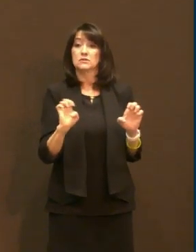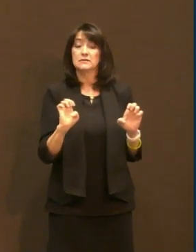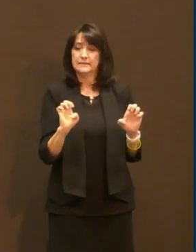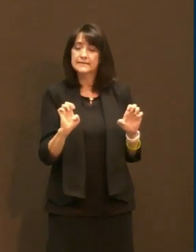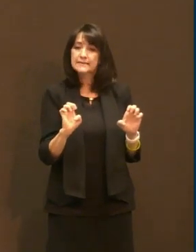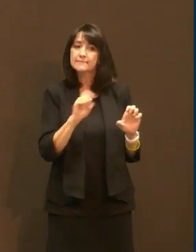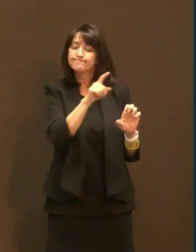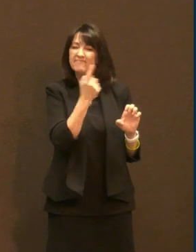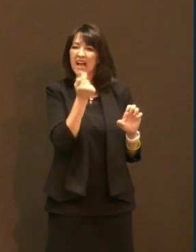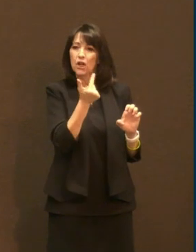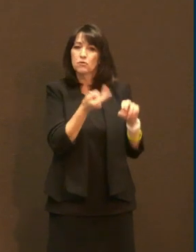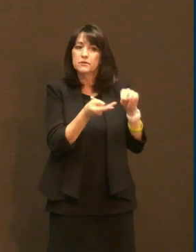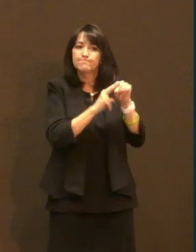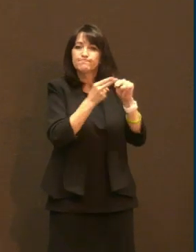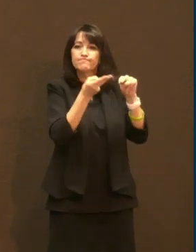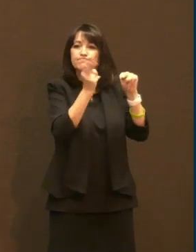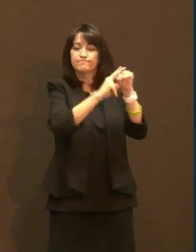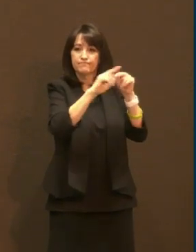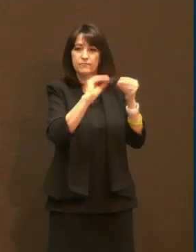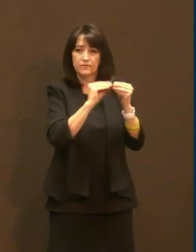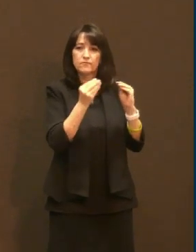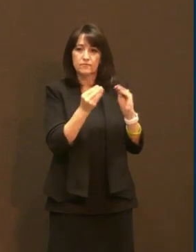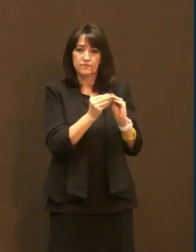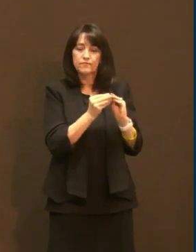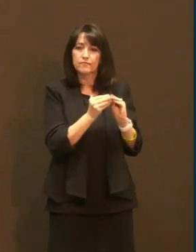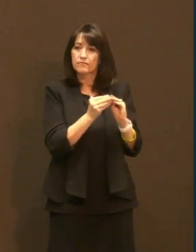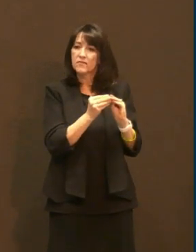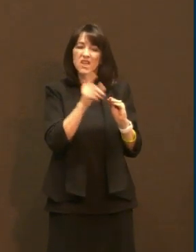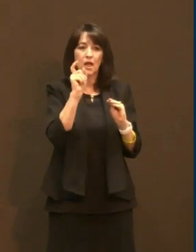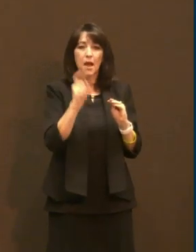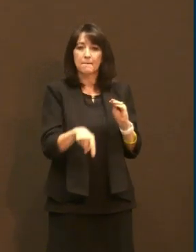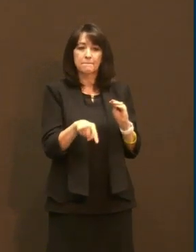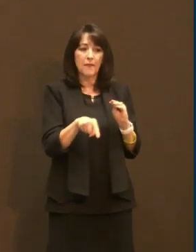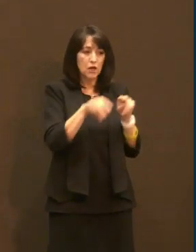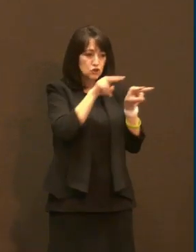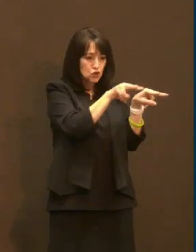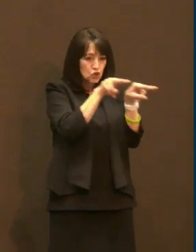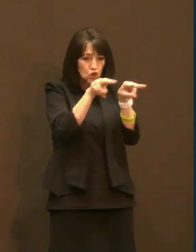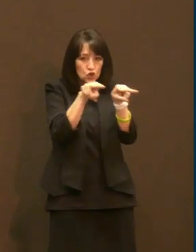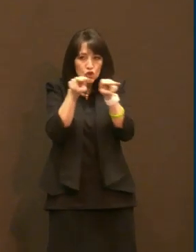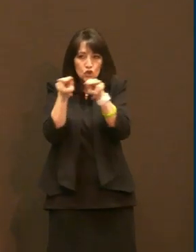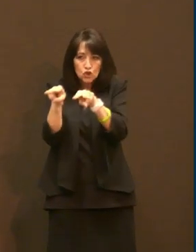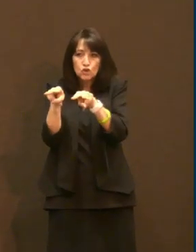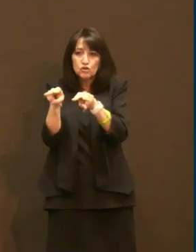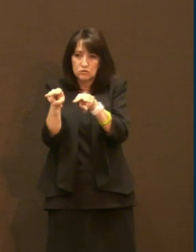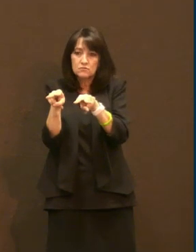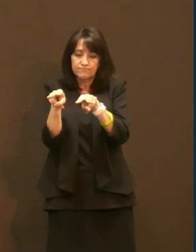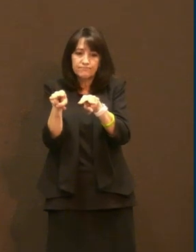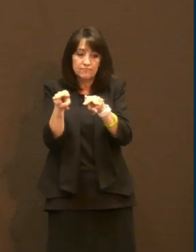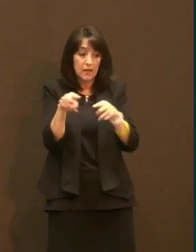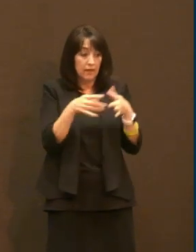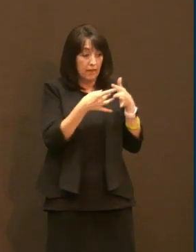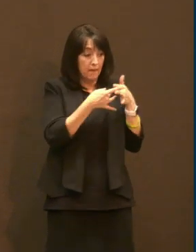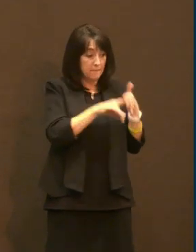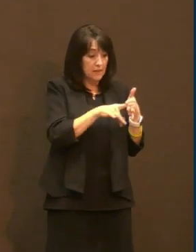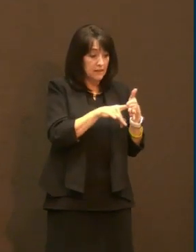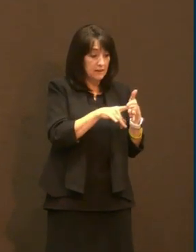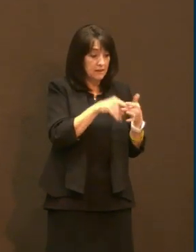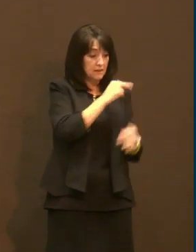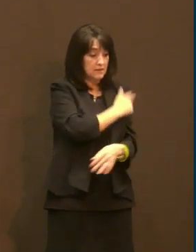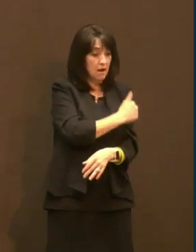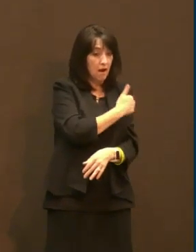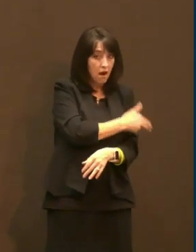to make sure when we look at these phased approaches, we look at the health of the whole pre-hospital and hospital system. So just